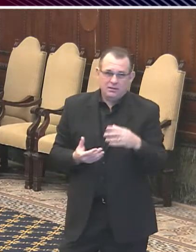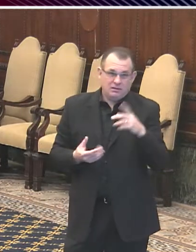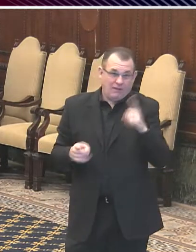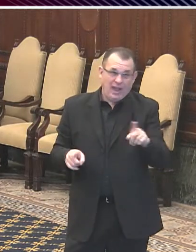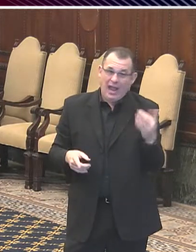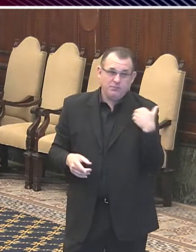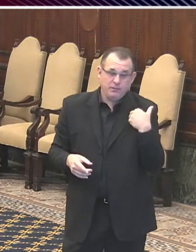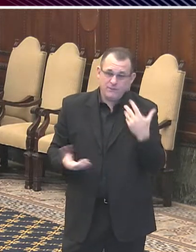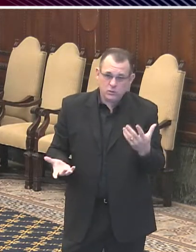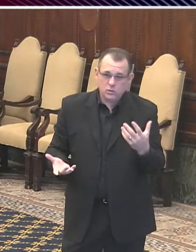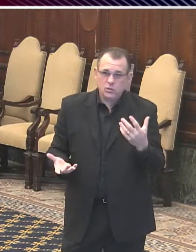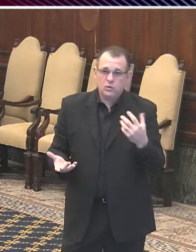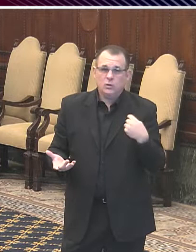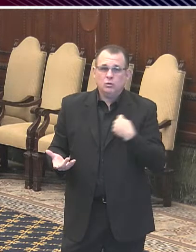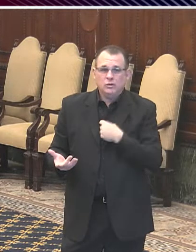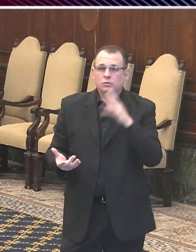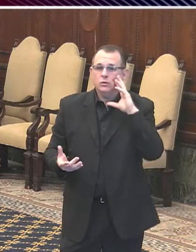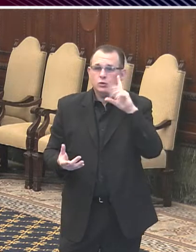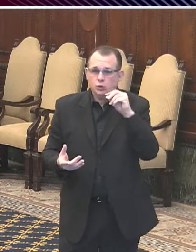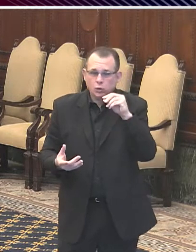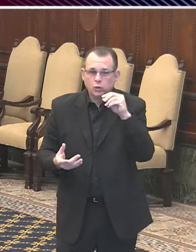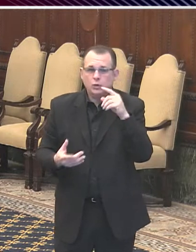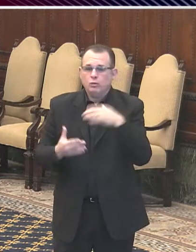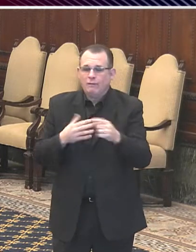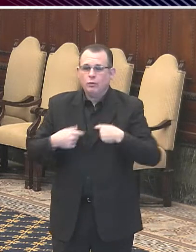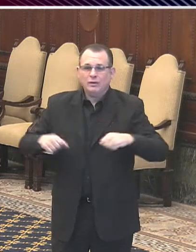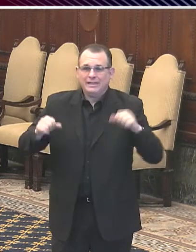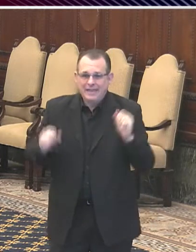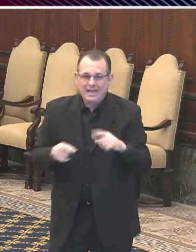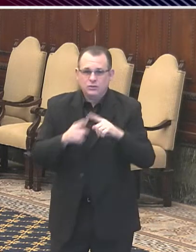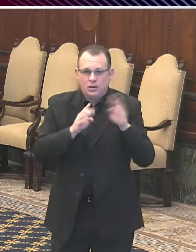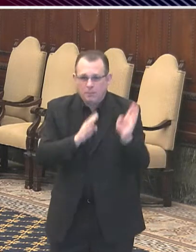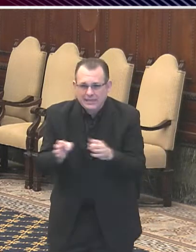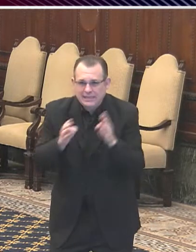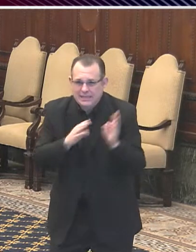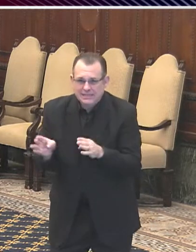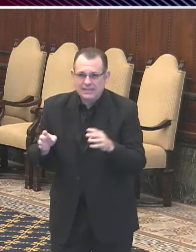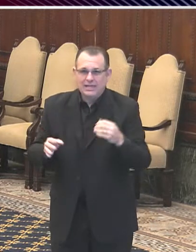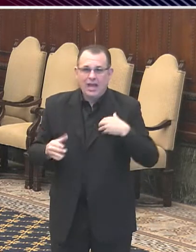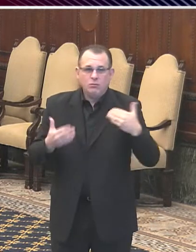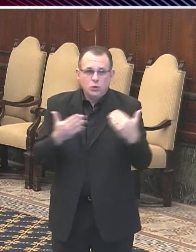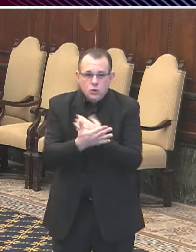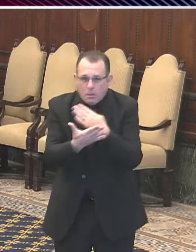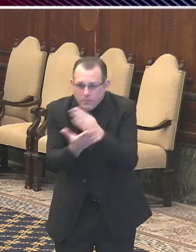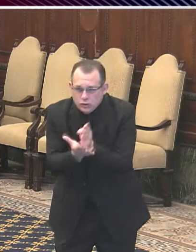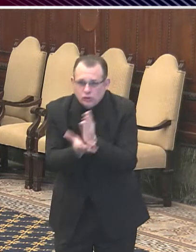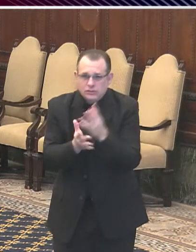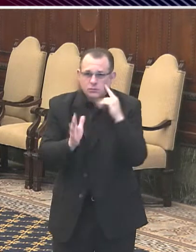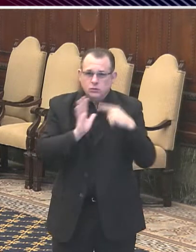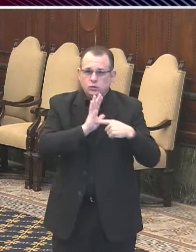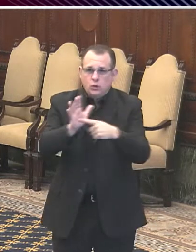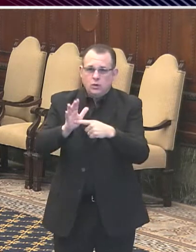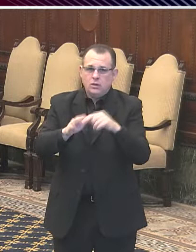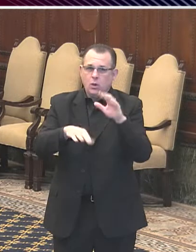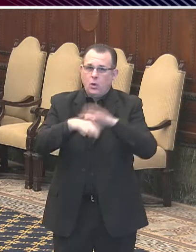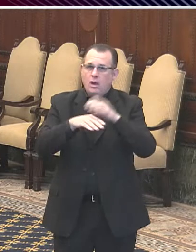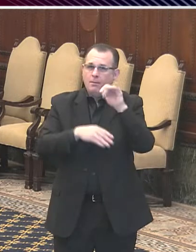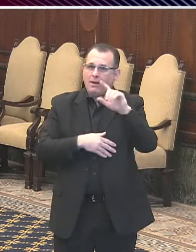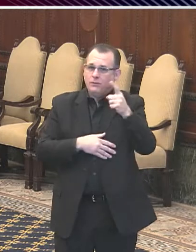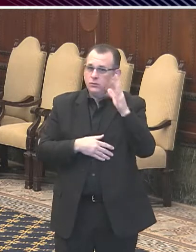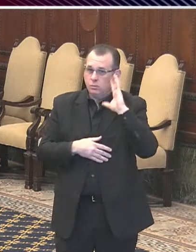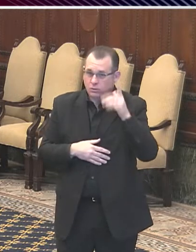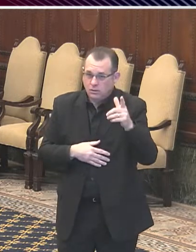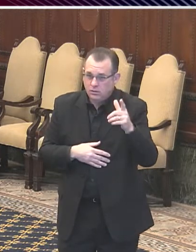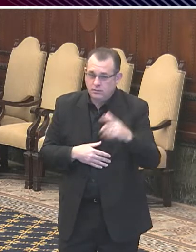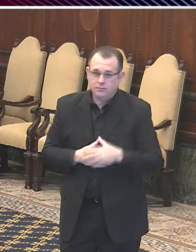can to prepare and adapt. We will present our new budget to City Council by May 1st. I know many of you have